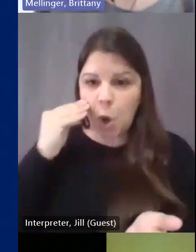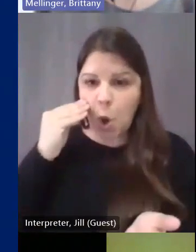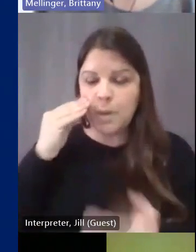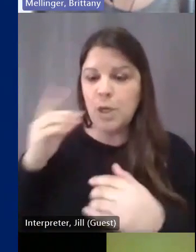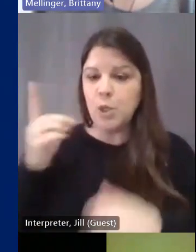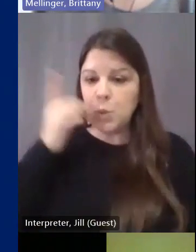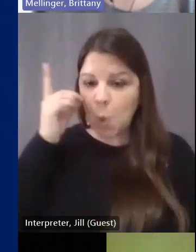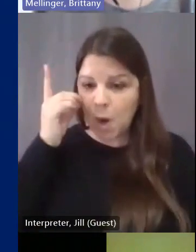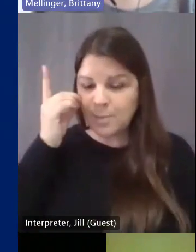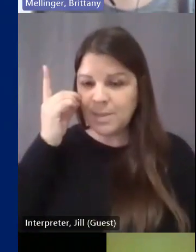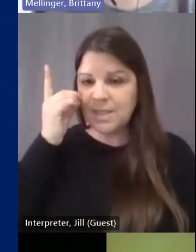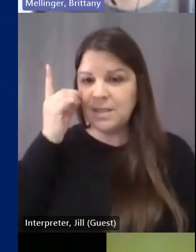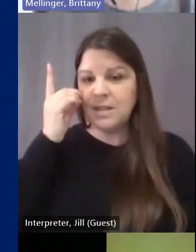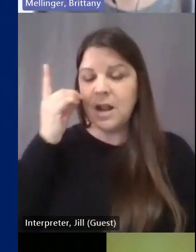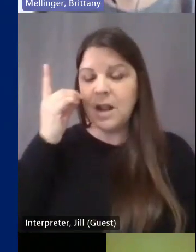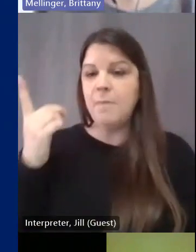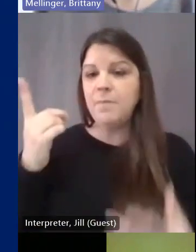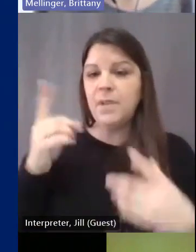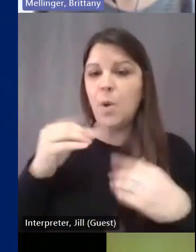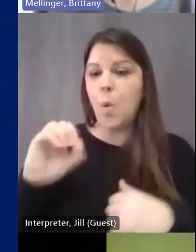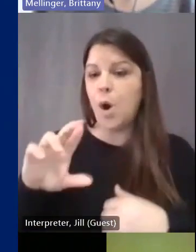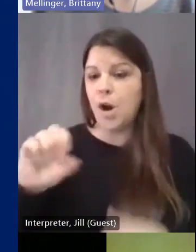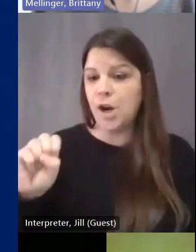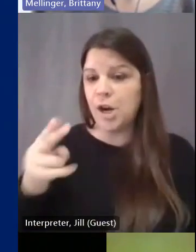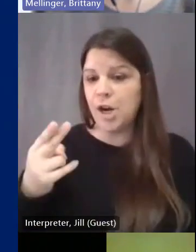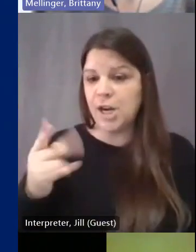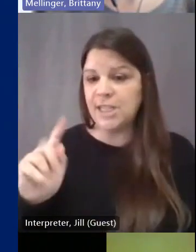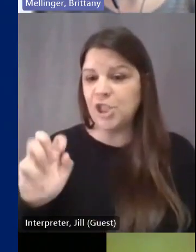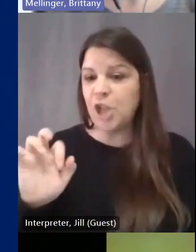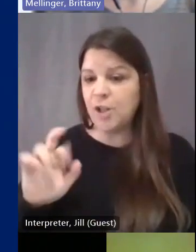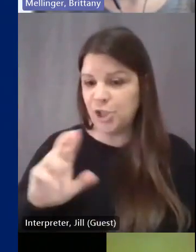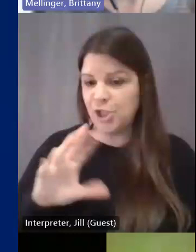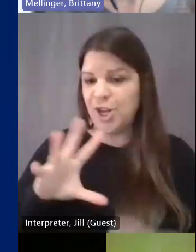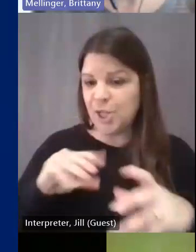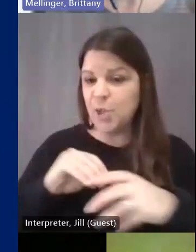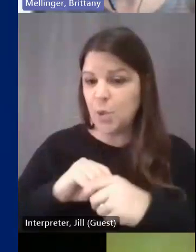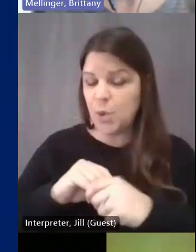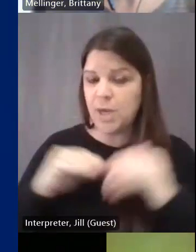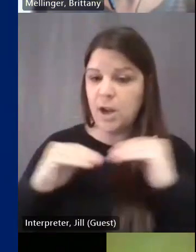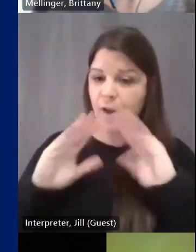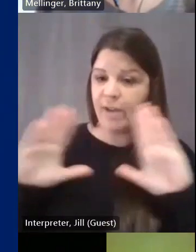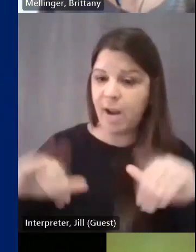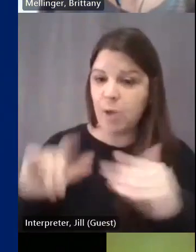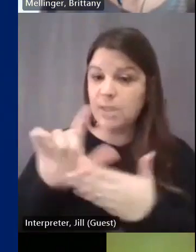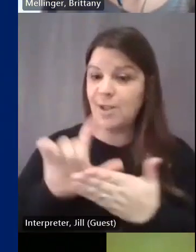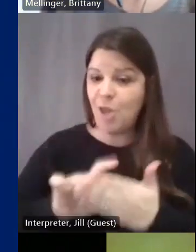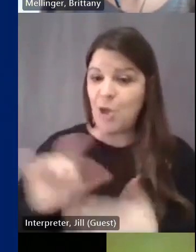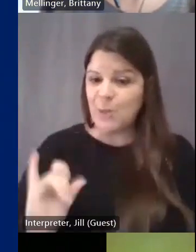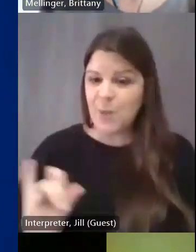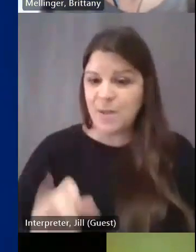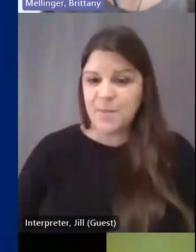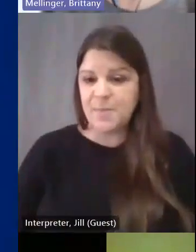dormitories, and more. Even some types of shelters are covered by fair housing laws.